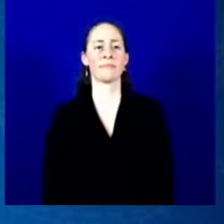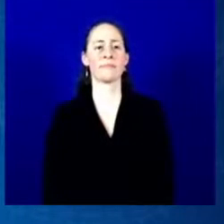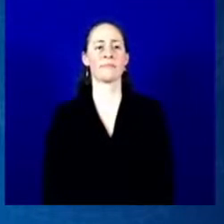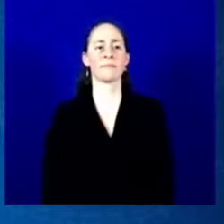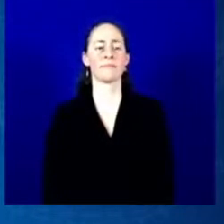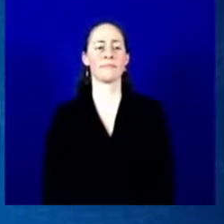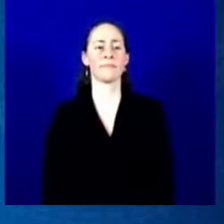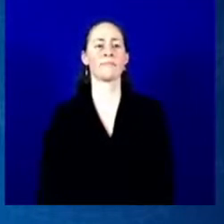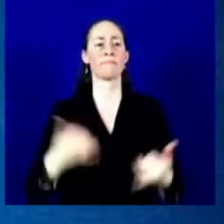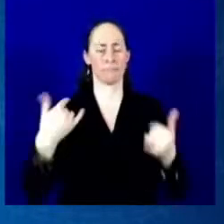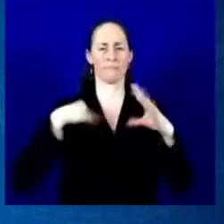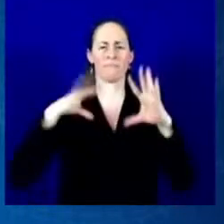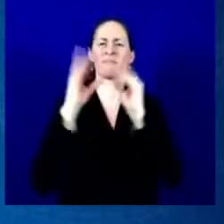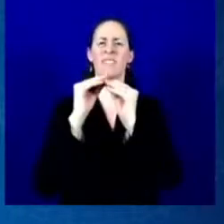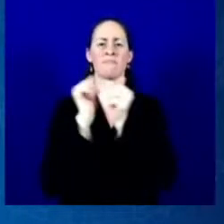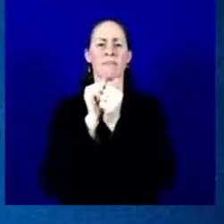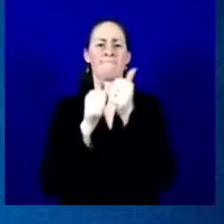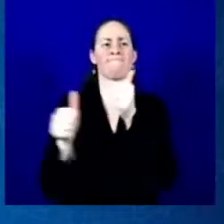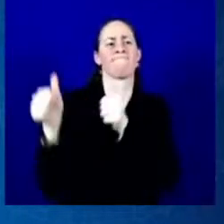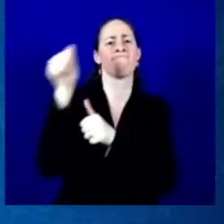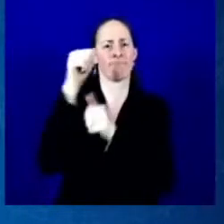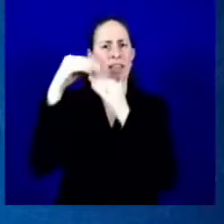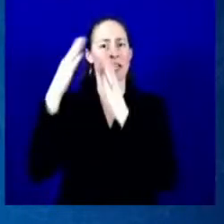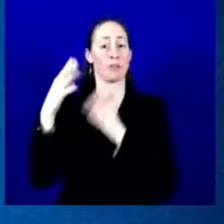Traveled over 17,000 miles with him.